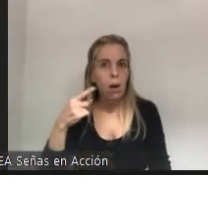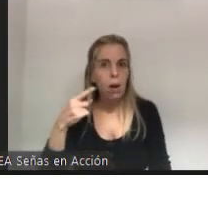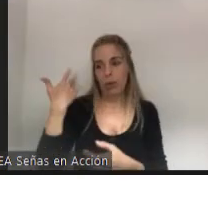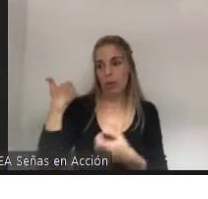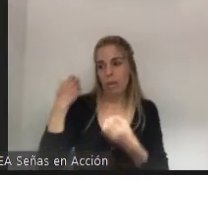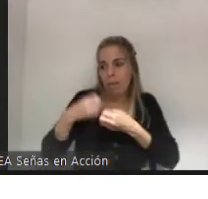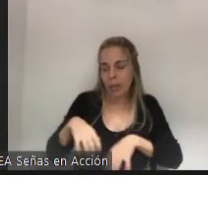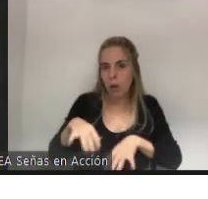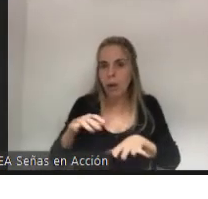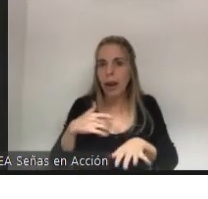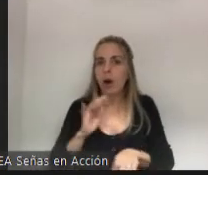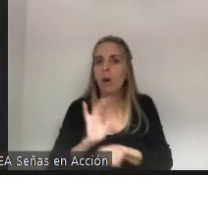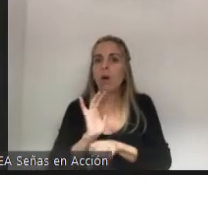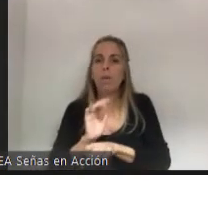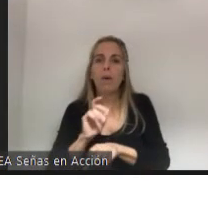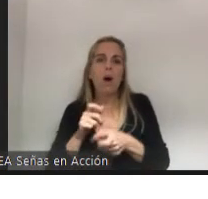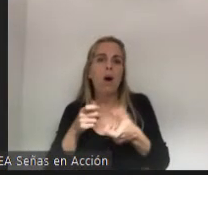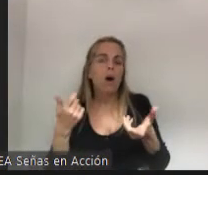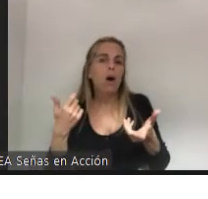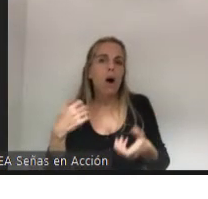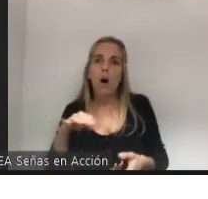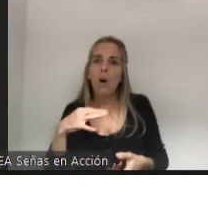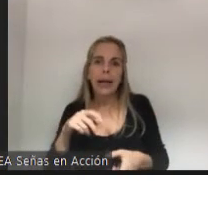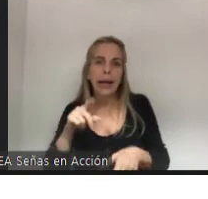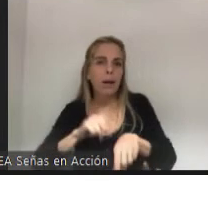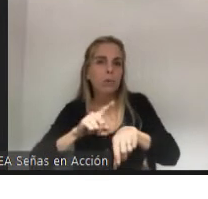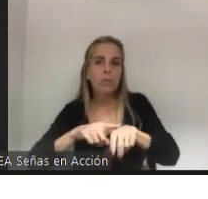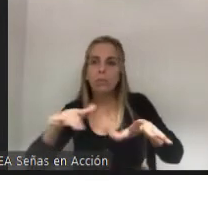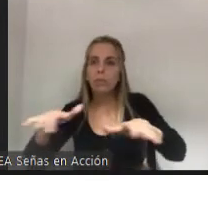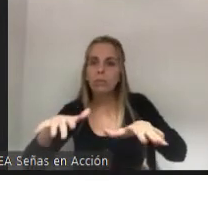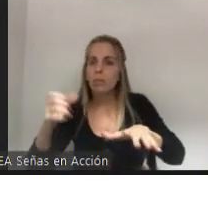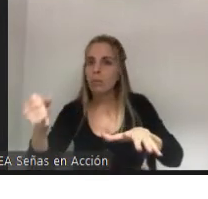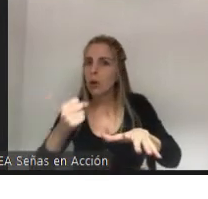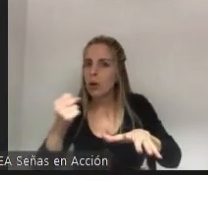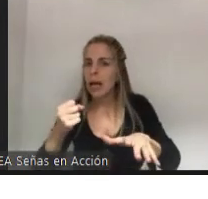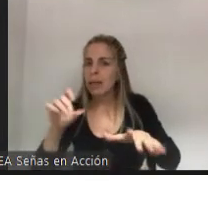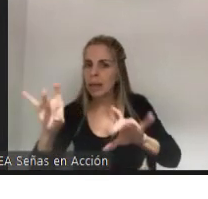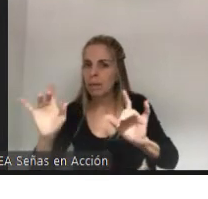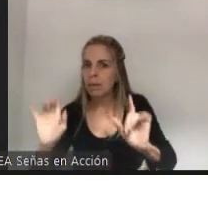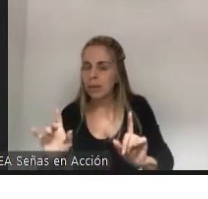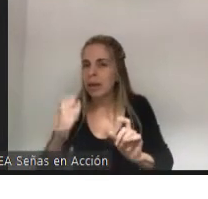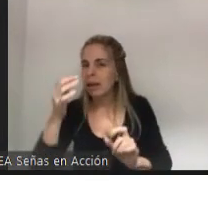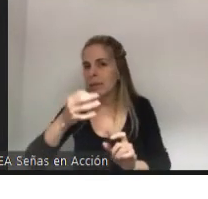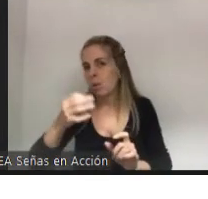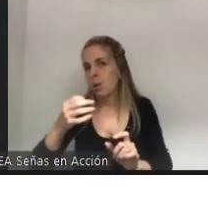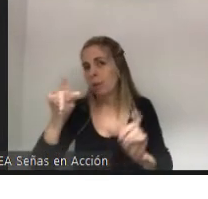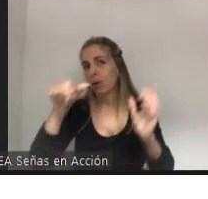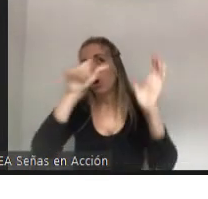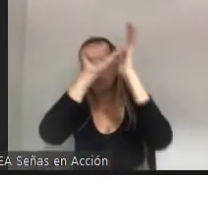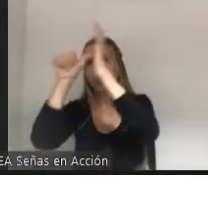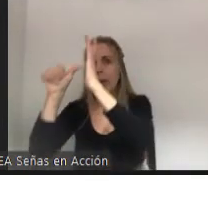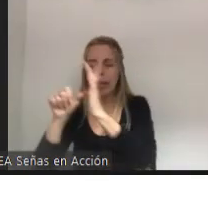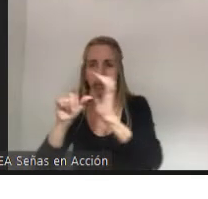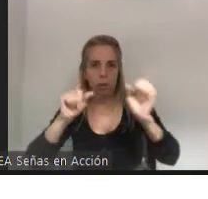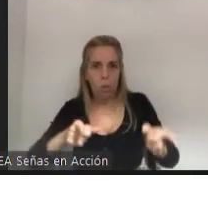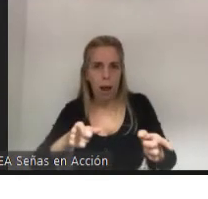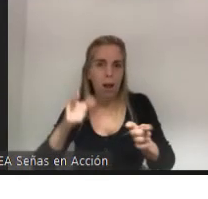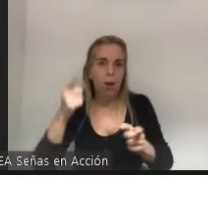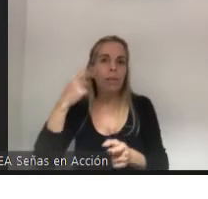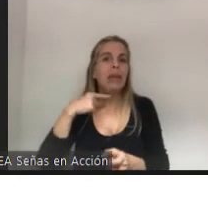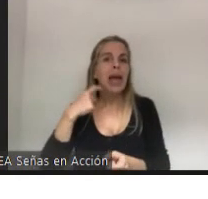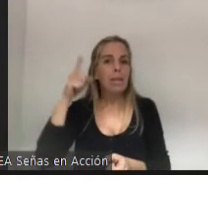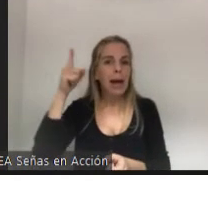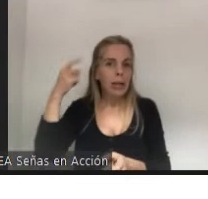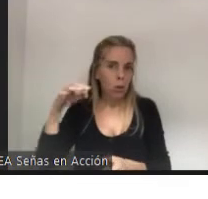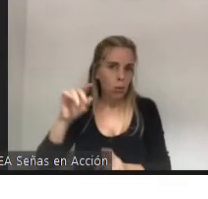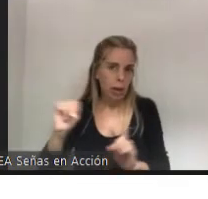we all were forced to doing something at quite an important moment, and this happens with intellectuals all